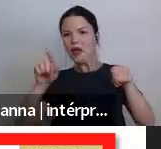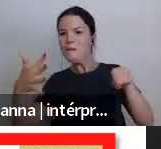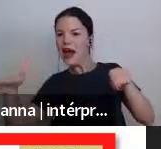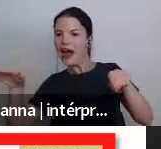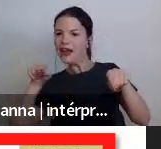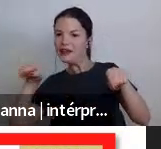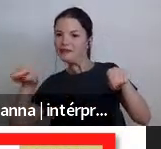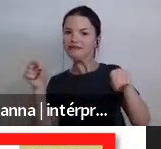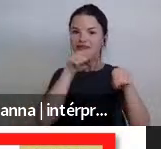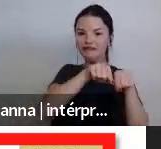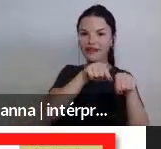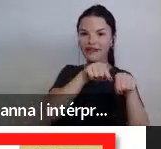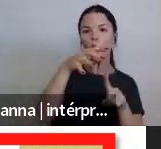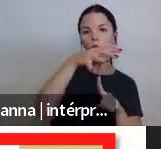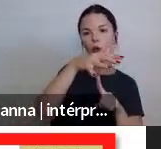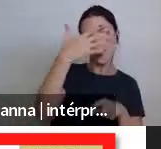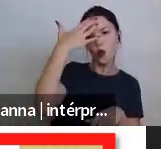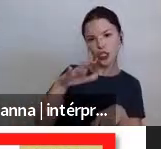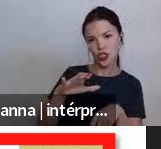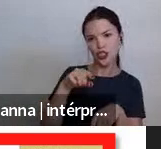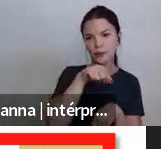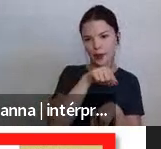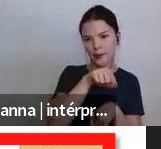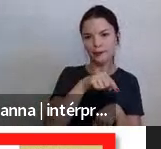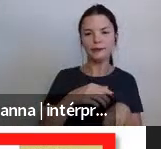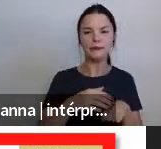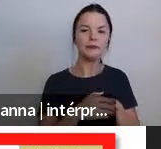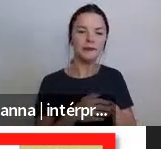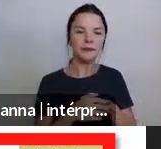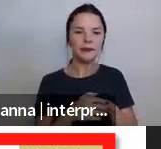coast. Oh,